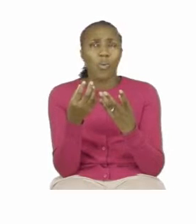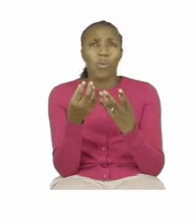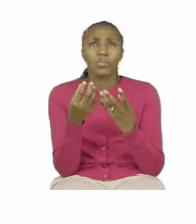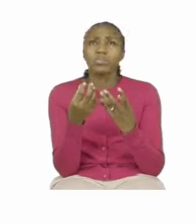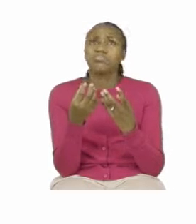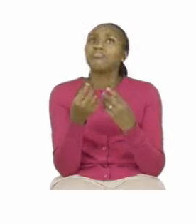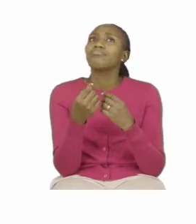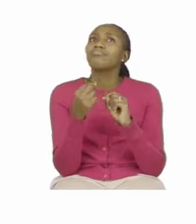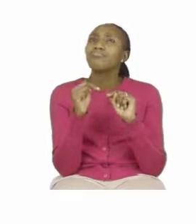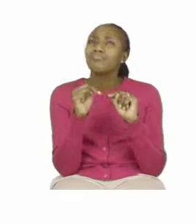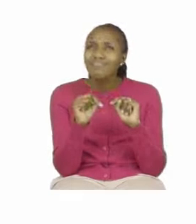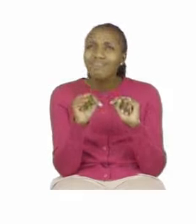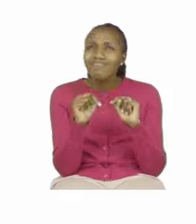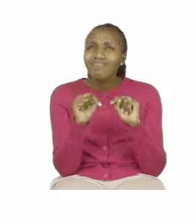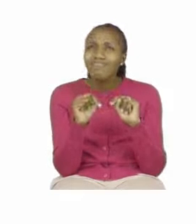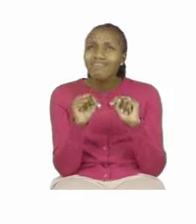will be looking for the